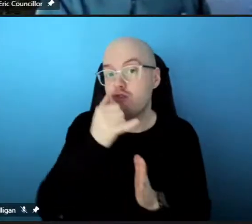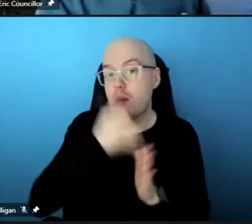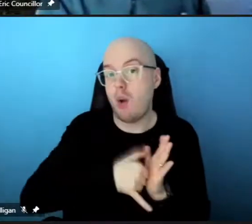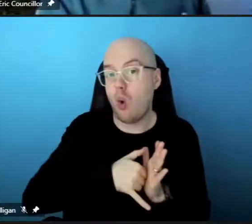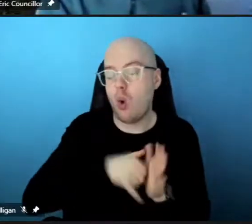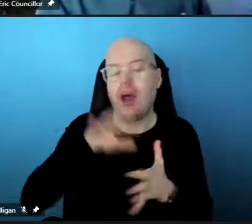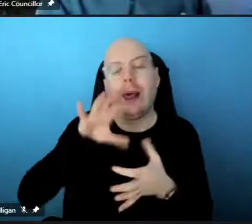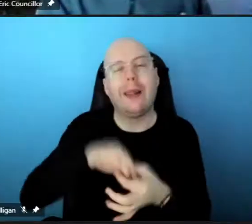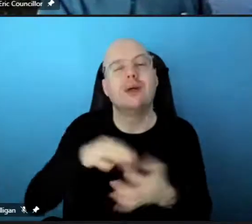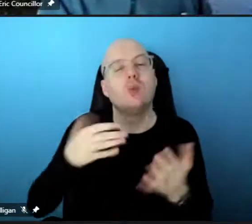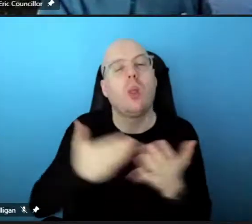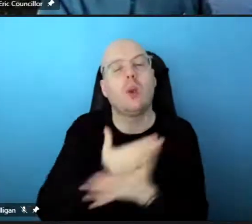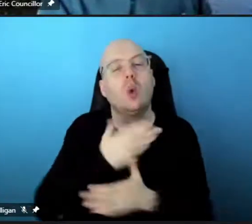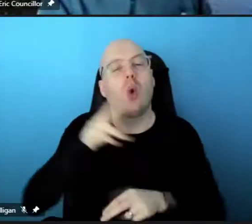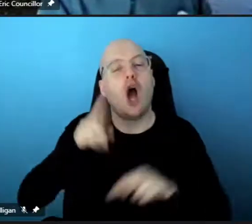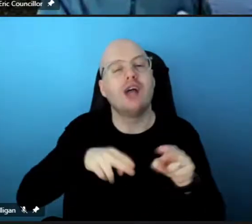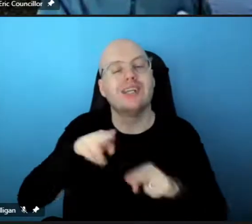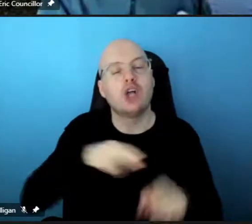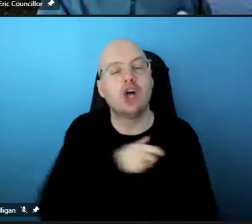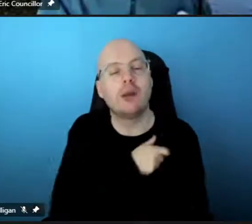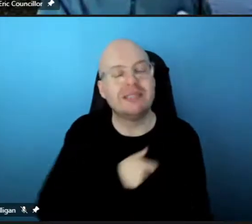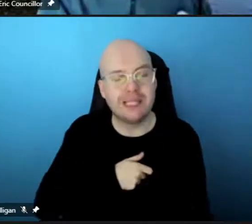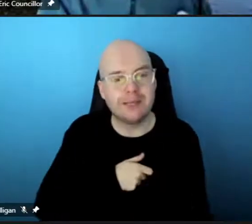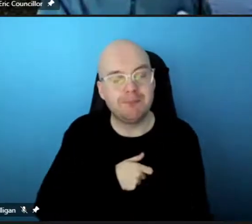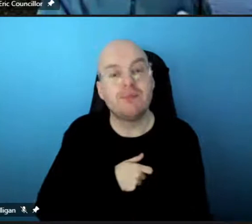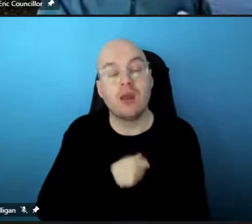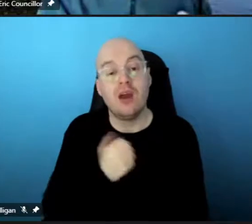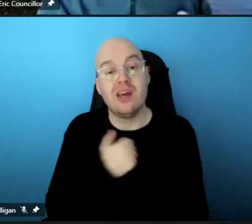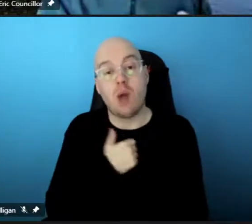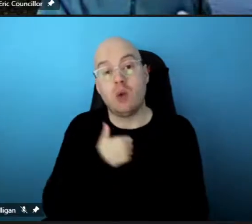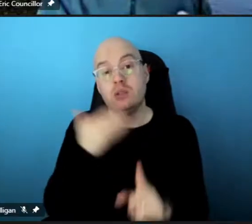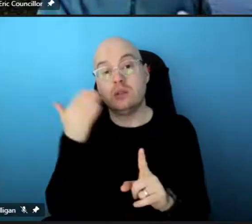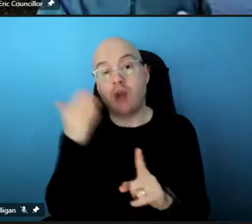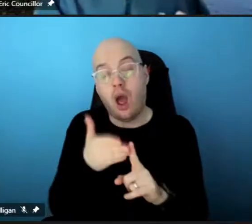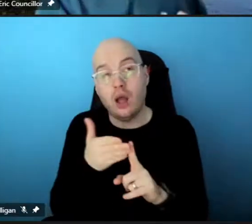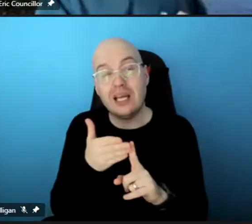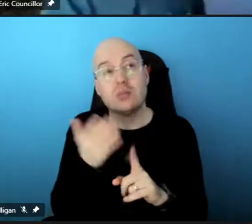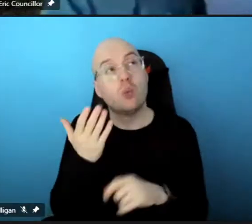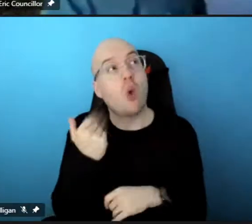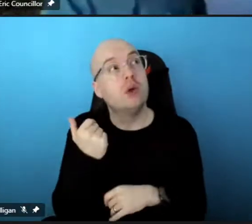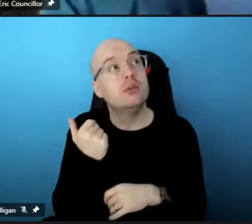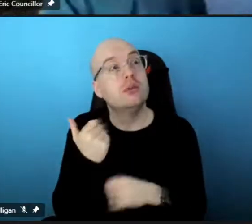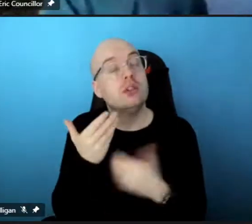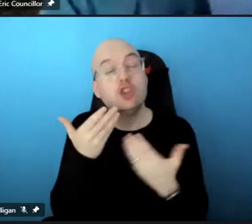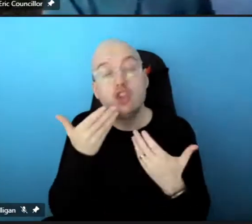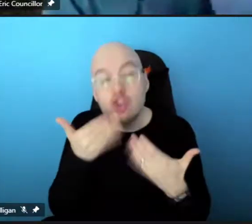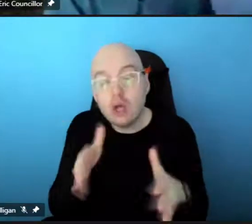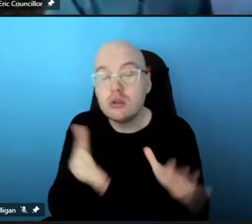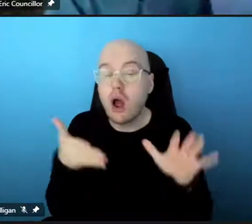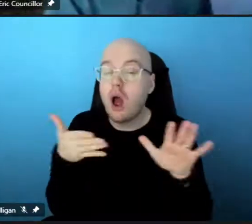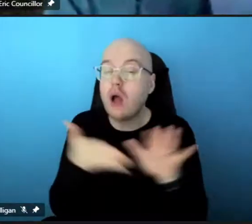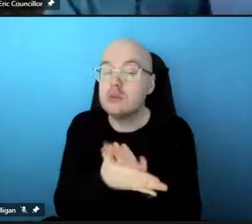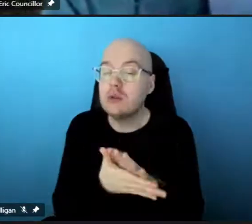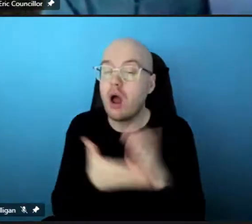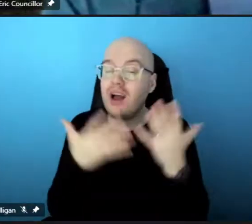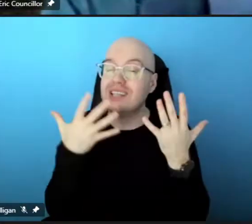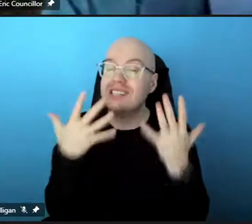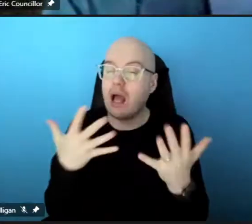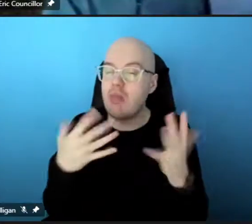that, we'd set ourselves a target of just short of 10,000 investigations, which was quite a significant